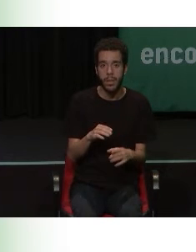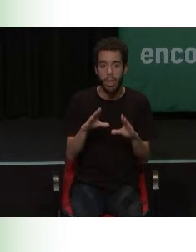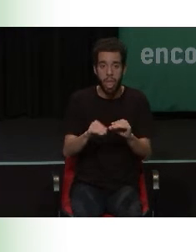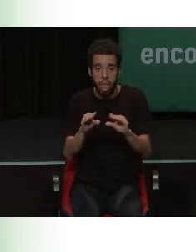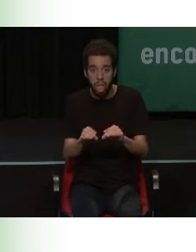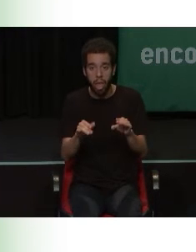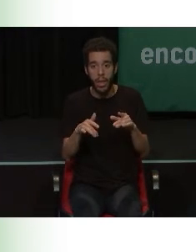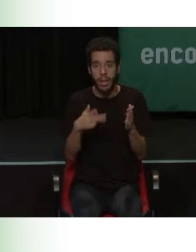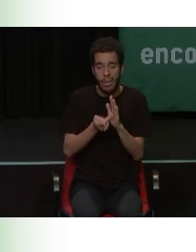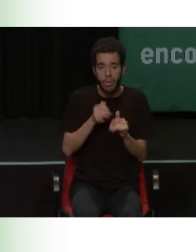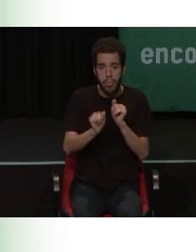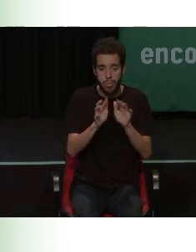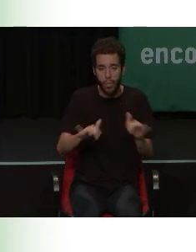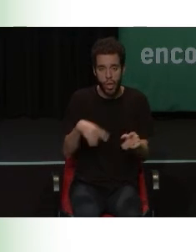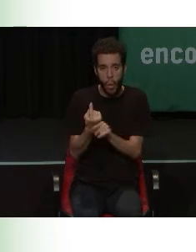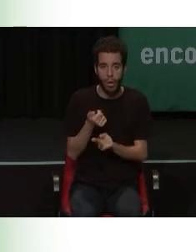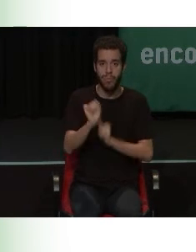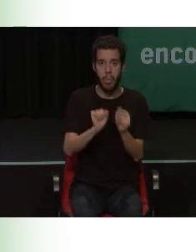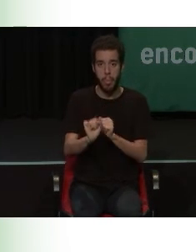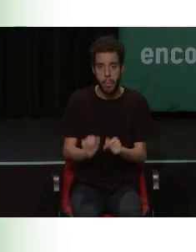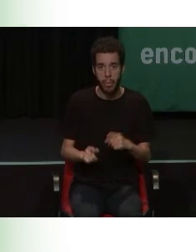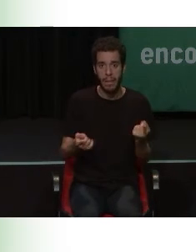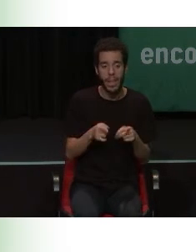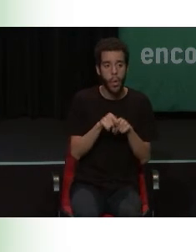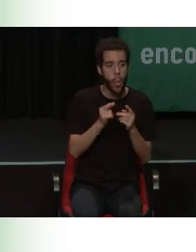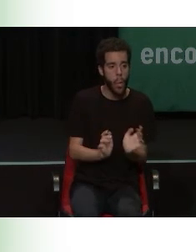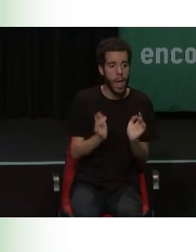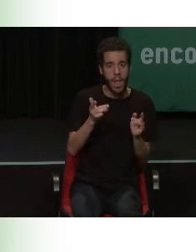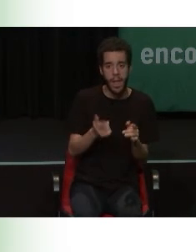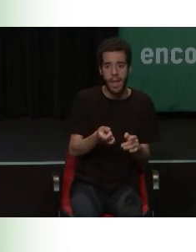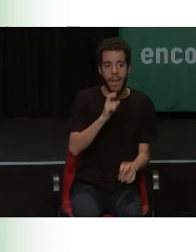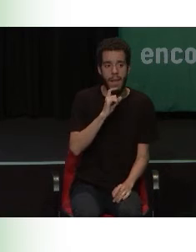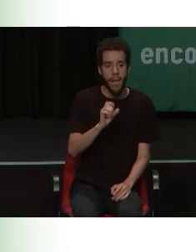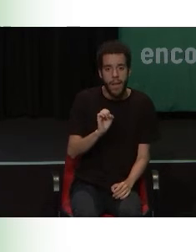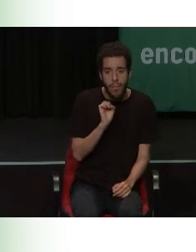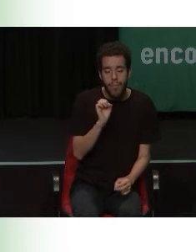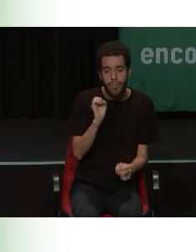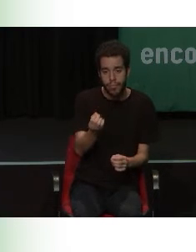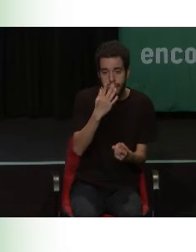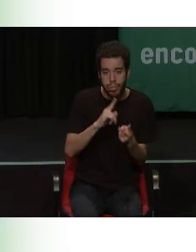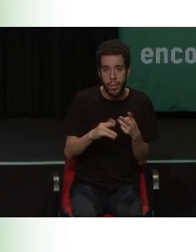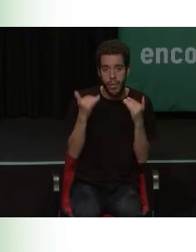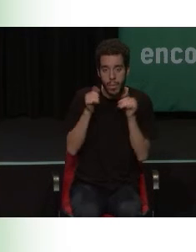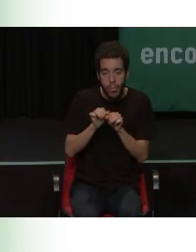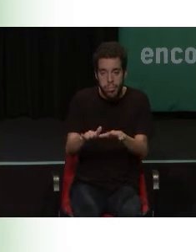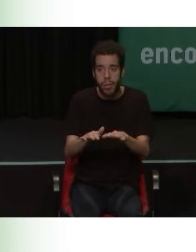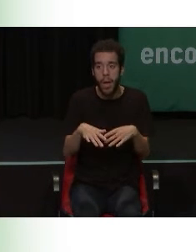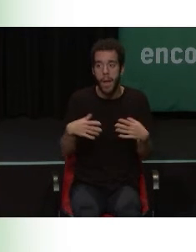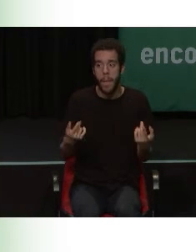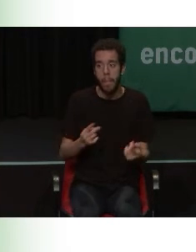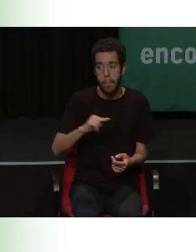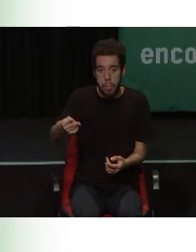a software component, an algorithm, transmission of information,